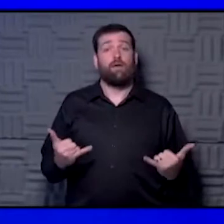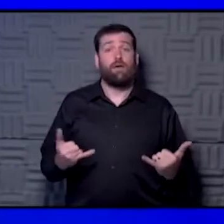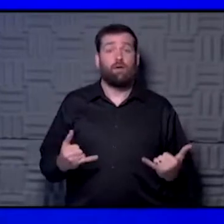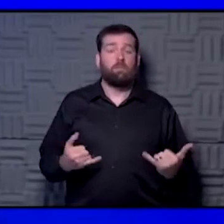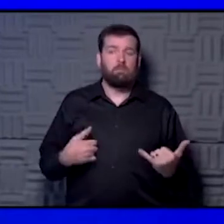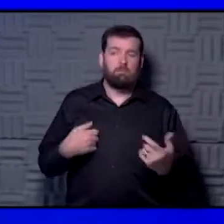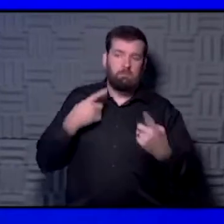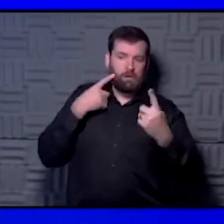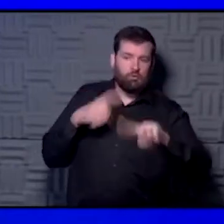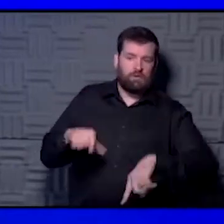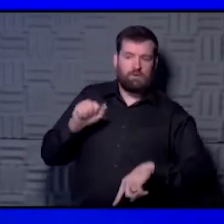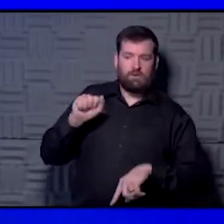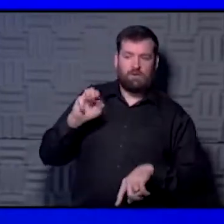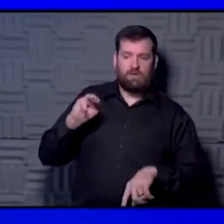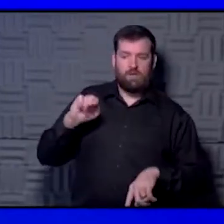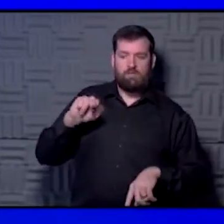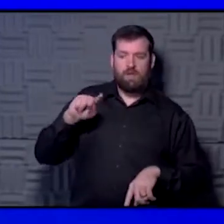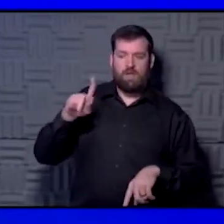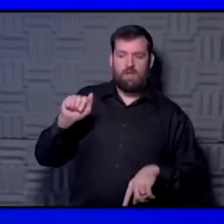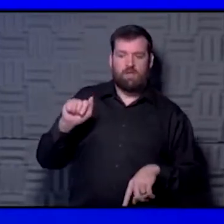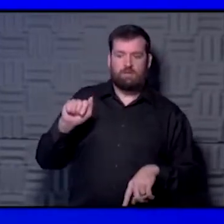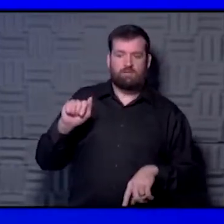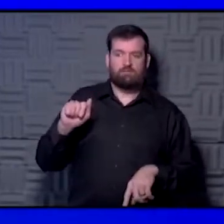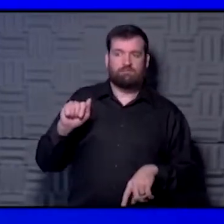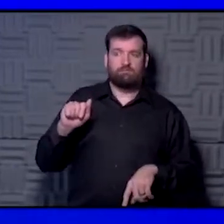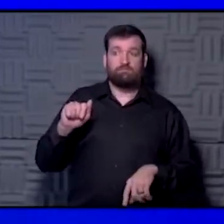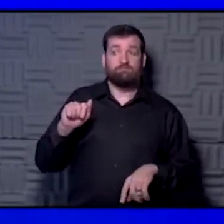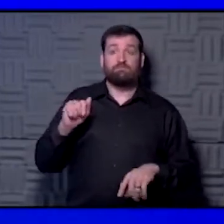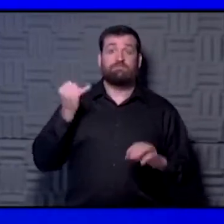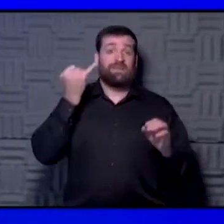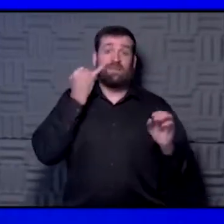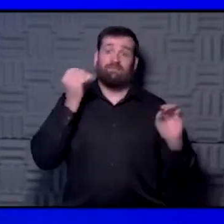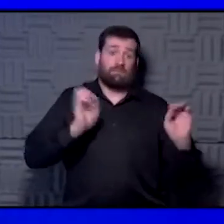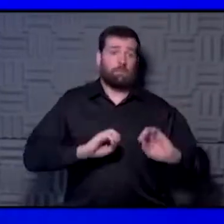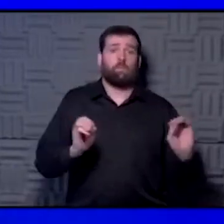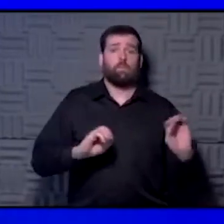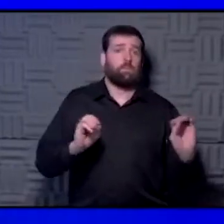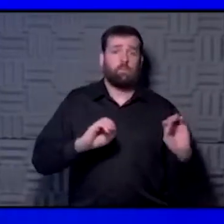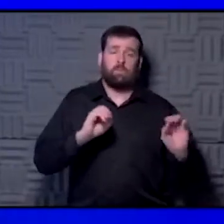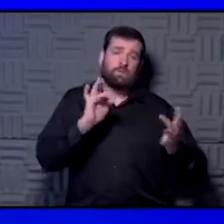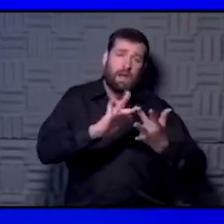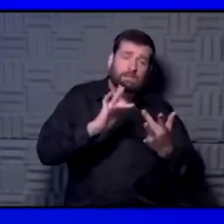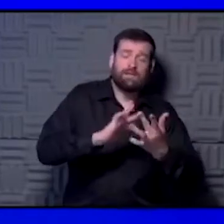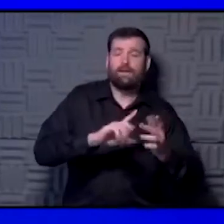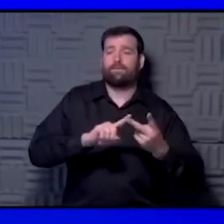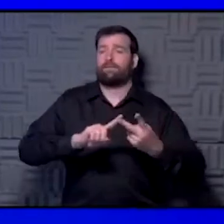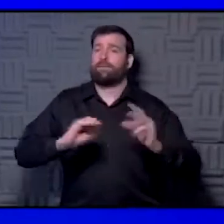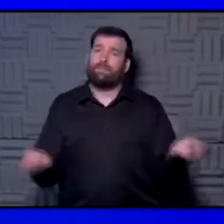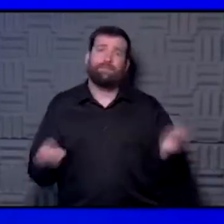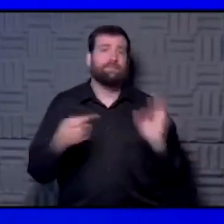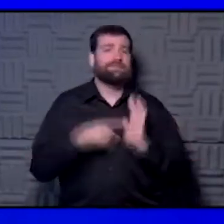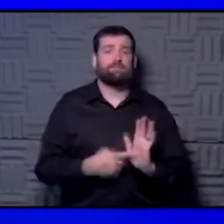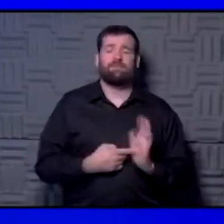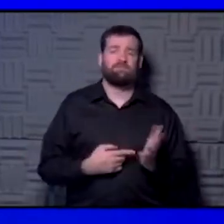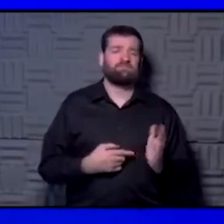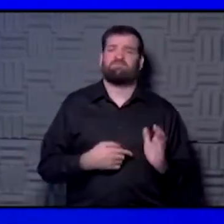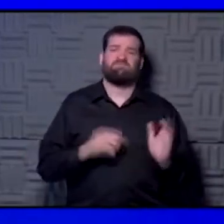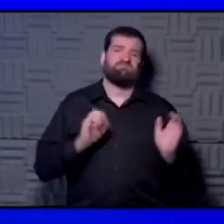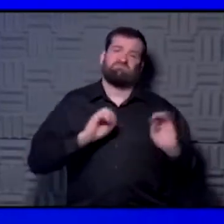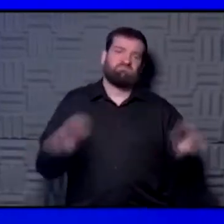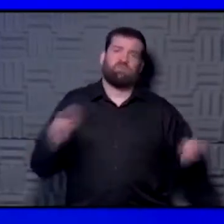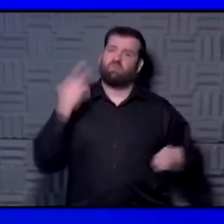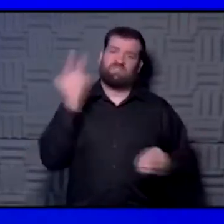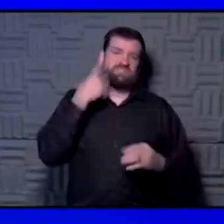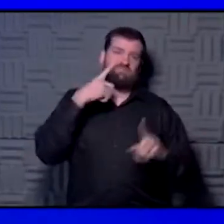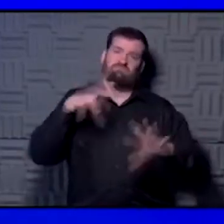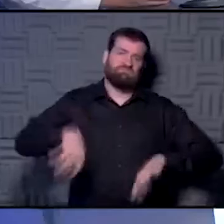would certainly agree with Amanda that we don't recommend, if you otherwise aren't a contact, if you haven't had symptoms, there's probably really no reason to